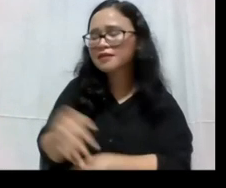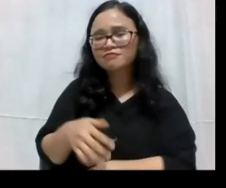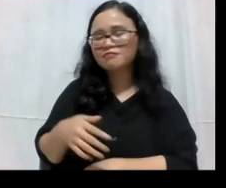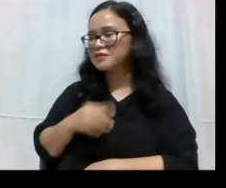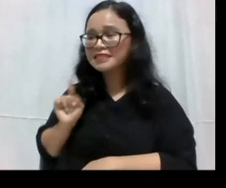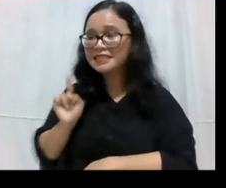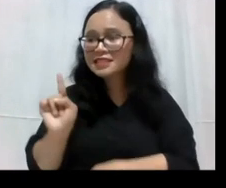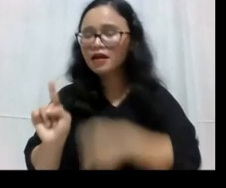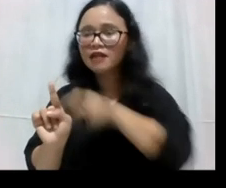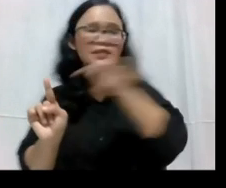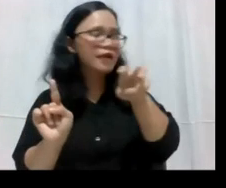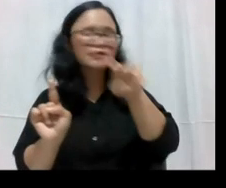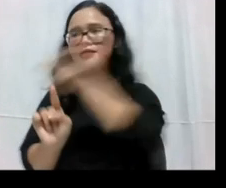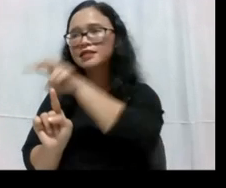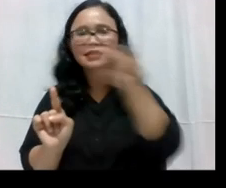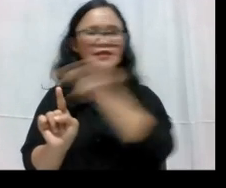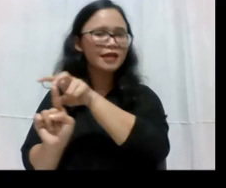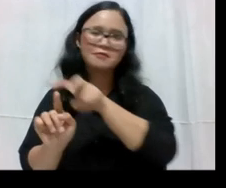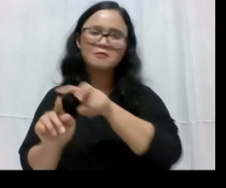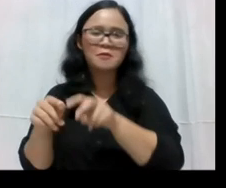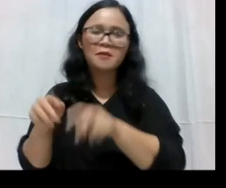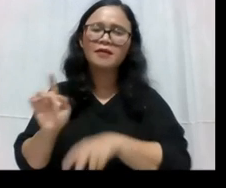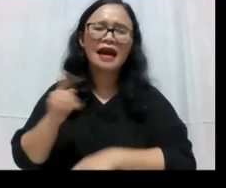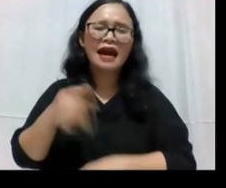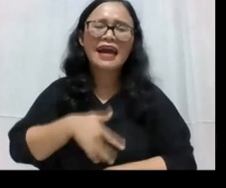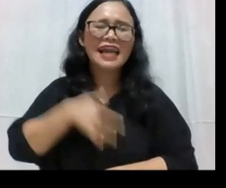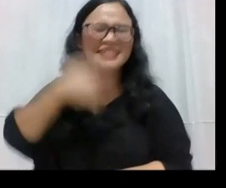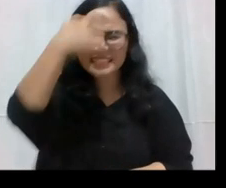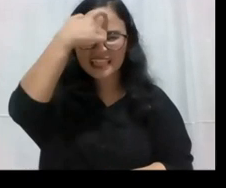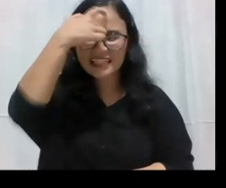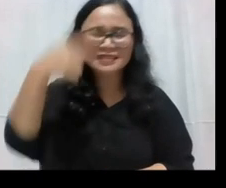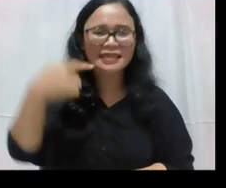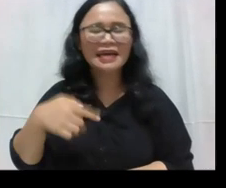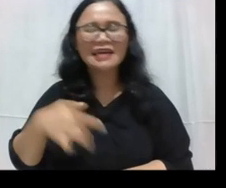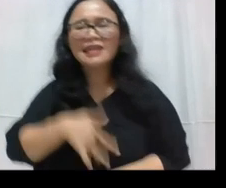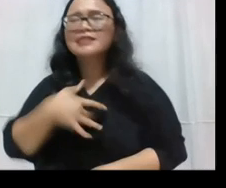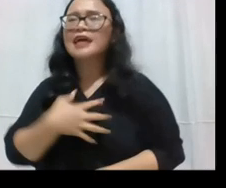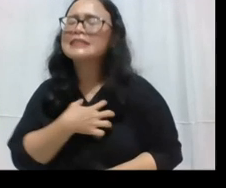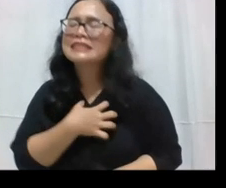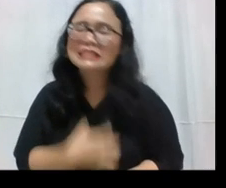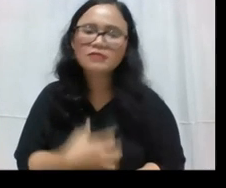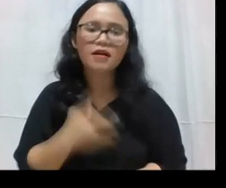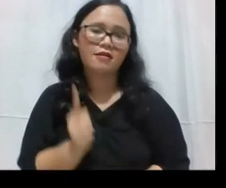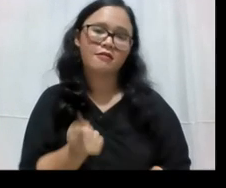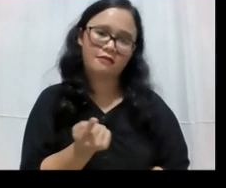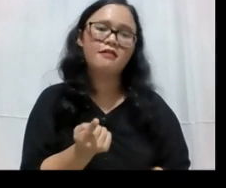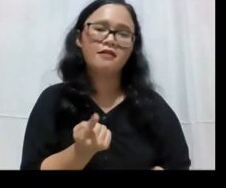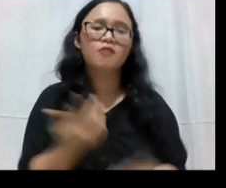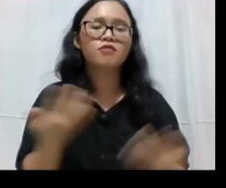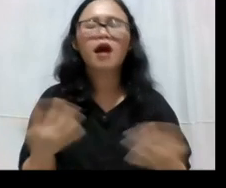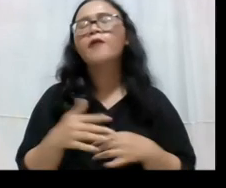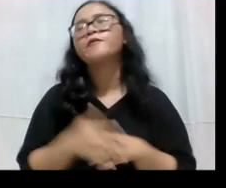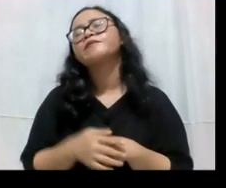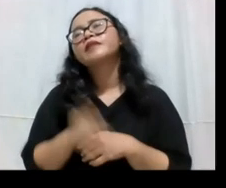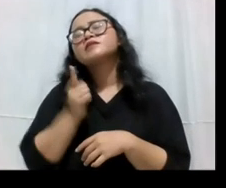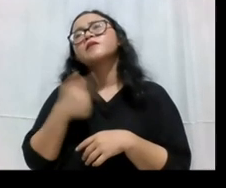that's but even with that, for a long time we experimented, okay, so should